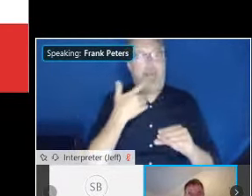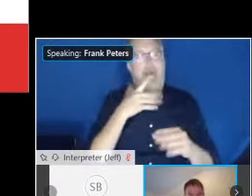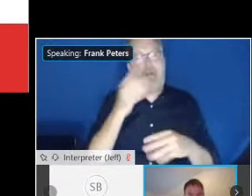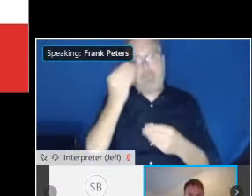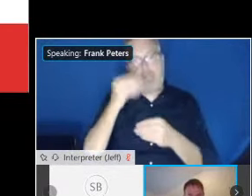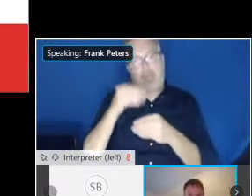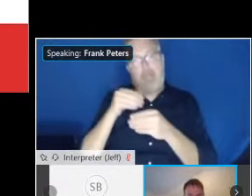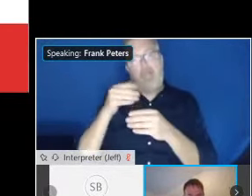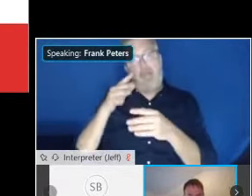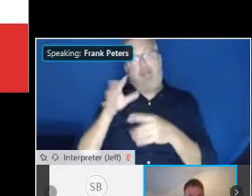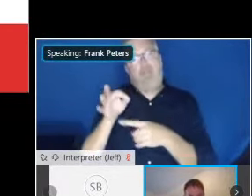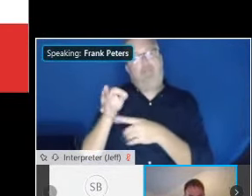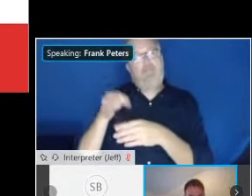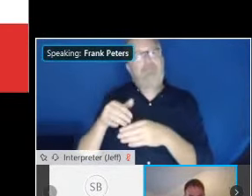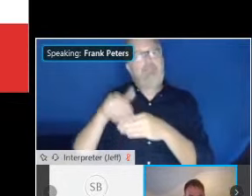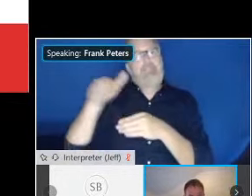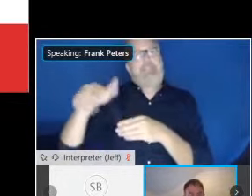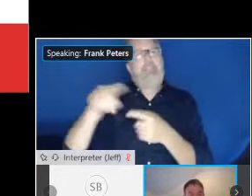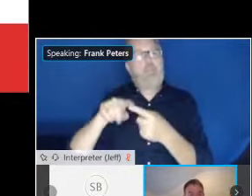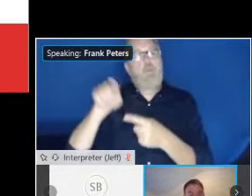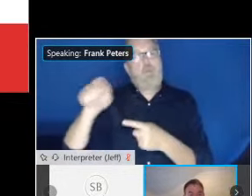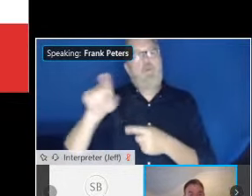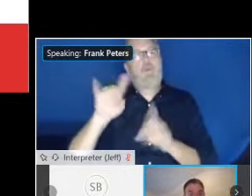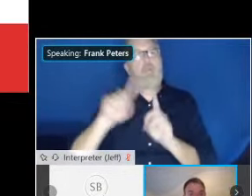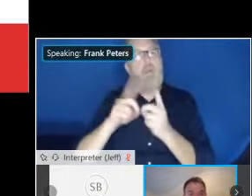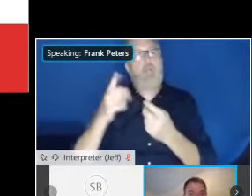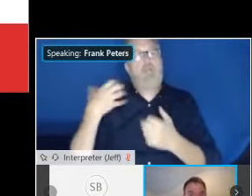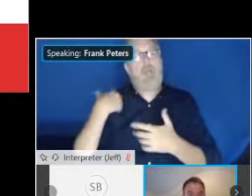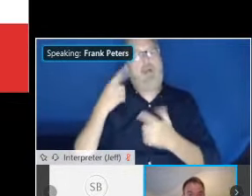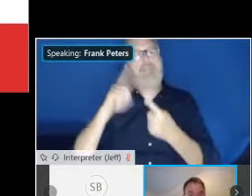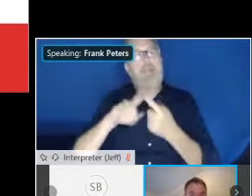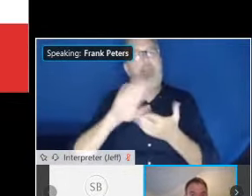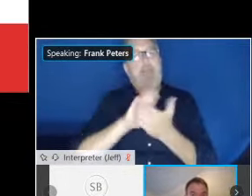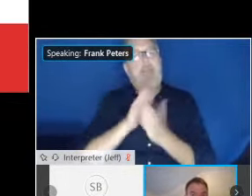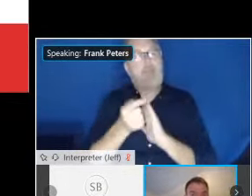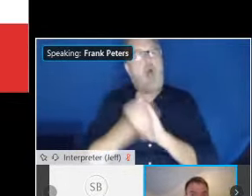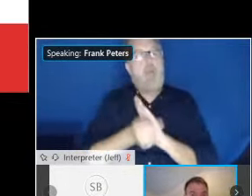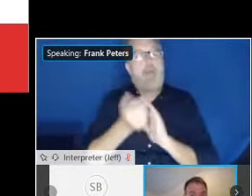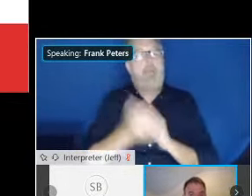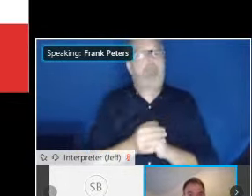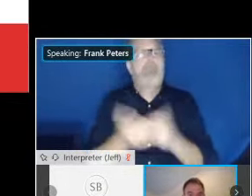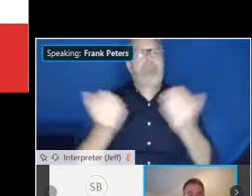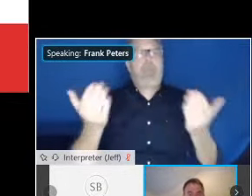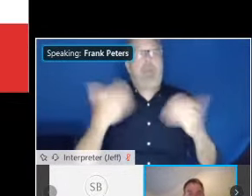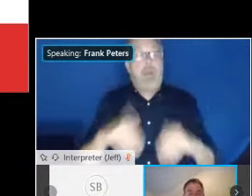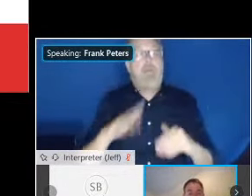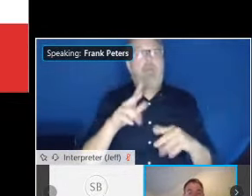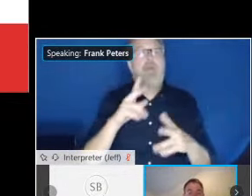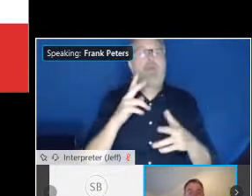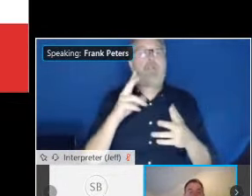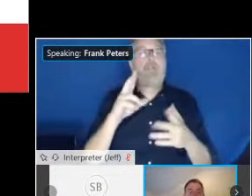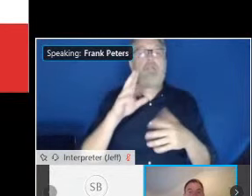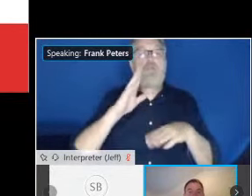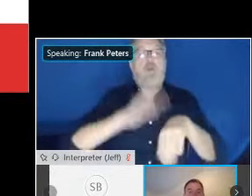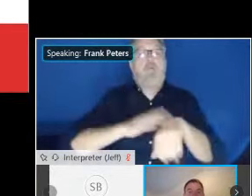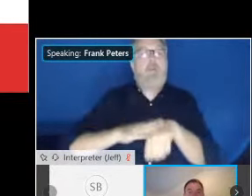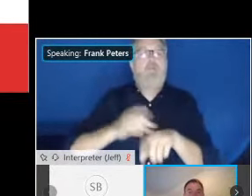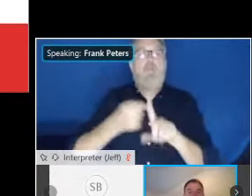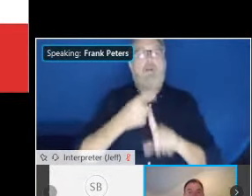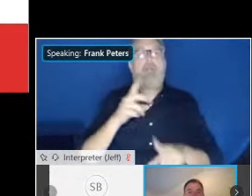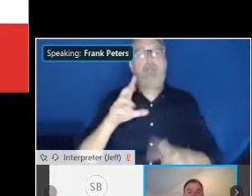know we are working on them also be included in that. Please note there's not an official notification coming from the Dean of Students or anyone